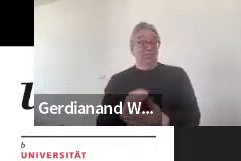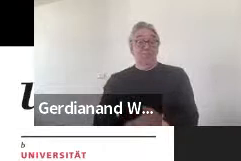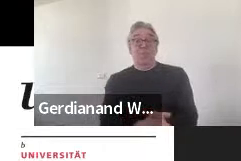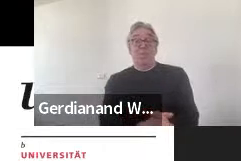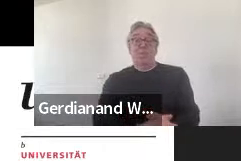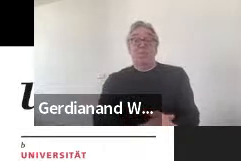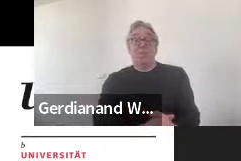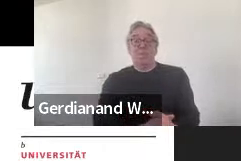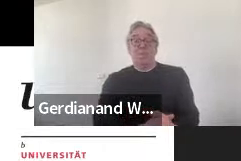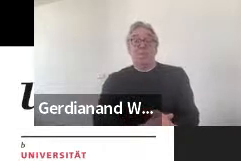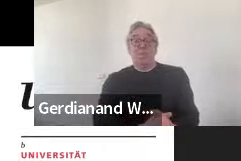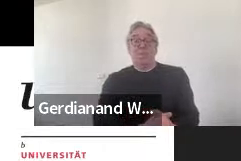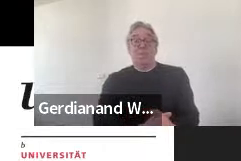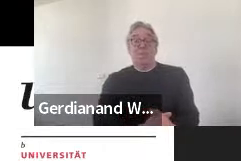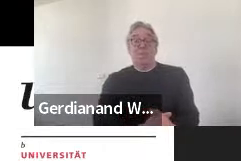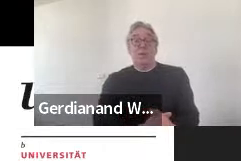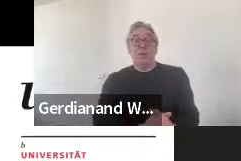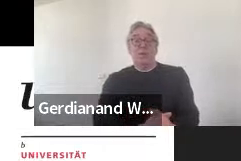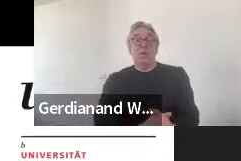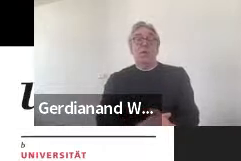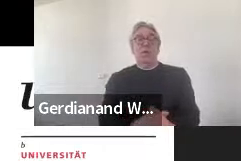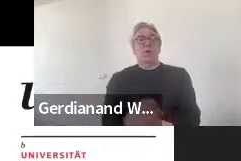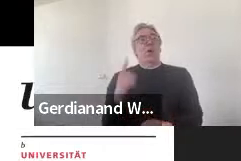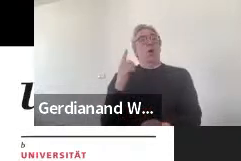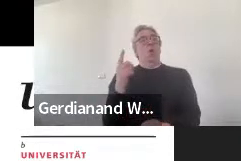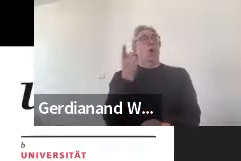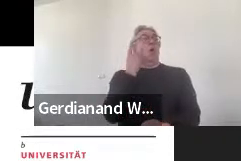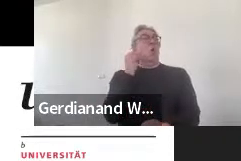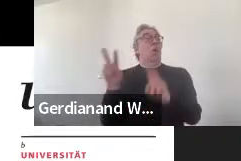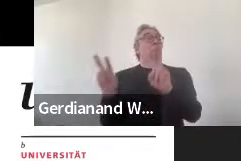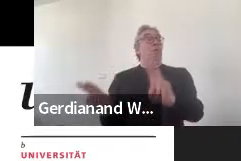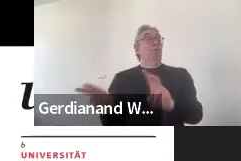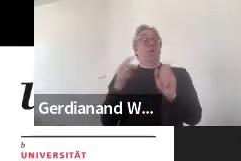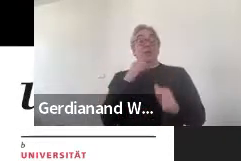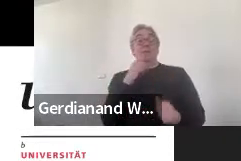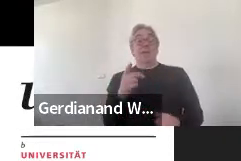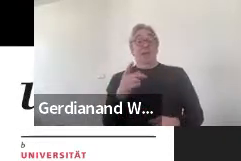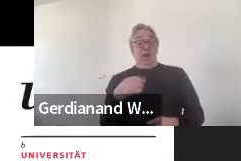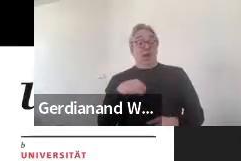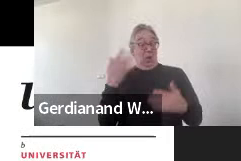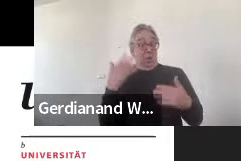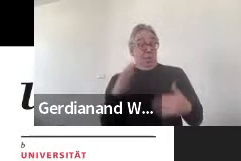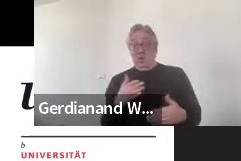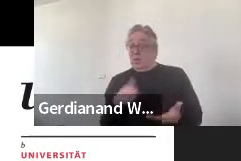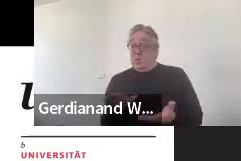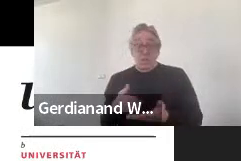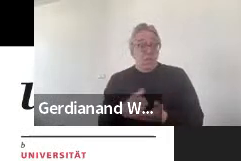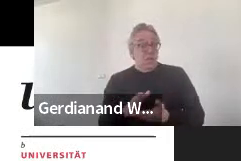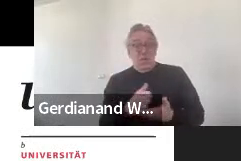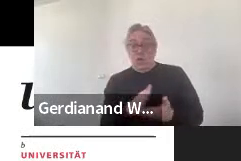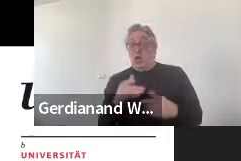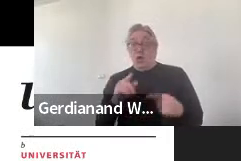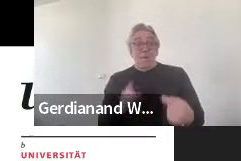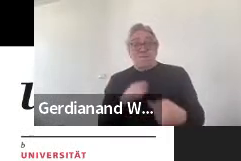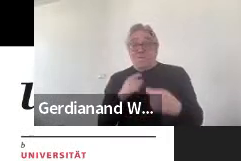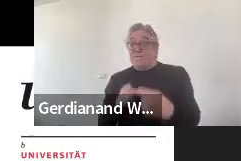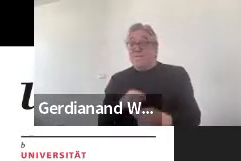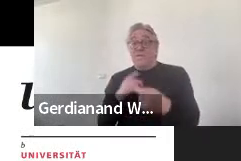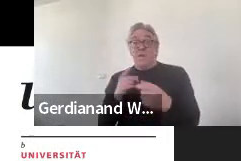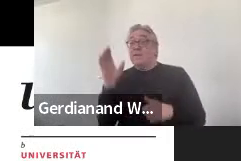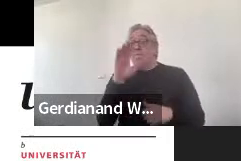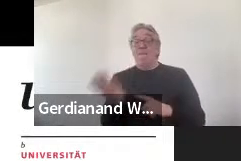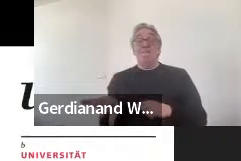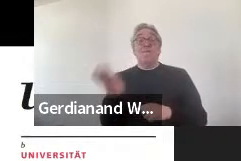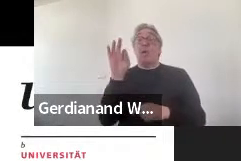Here I would also like to show you a quote. "After going through all those struggles, finding a paid